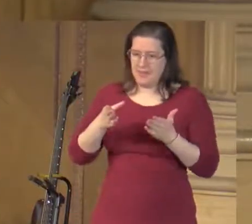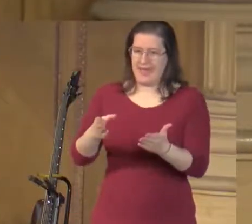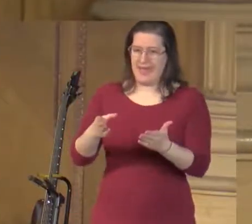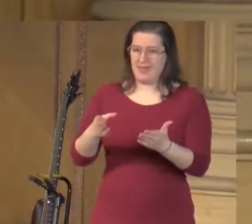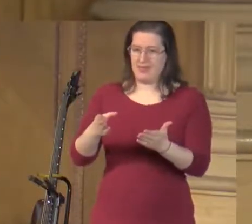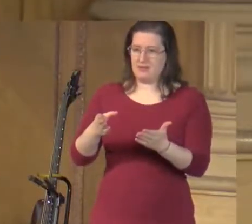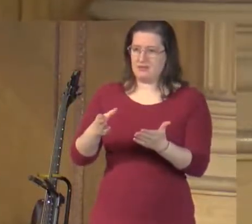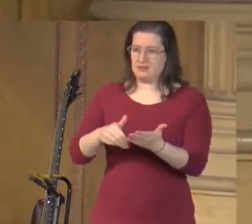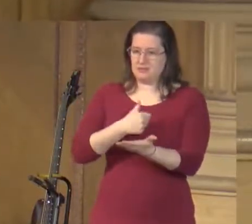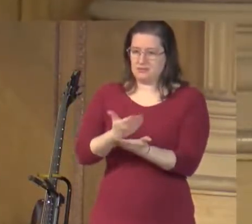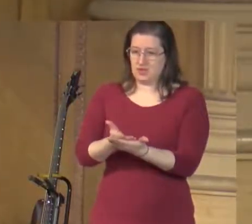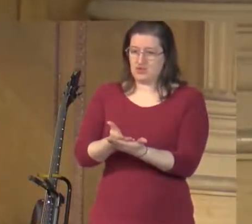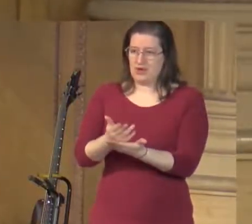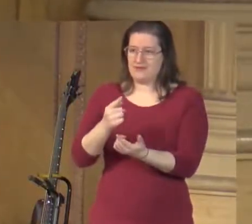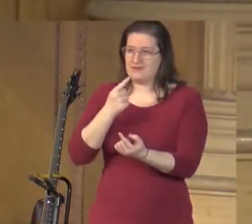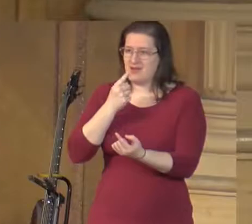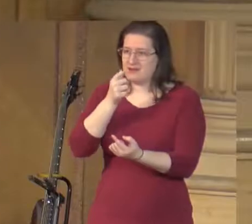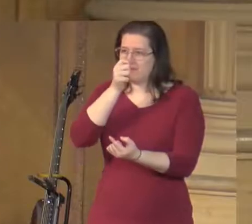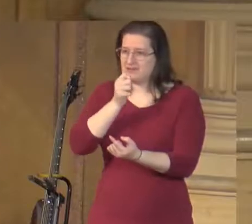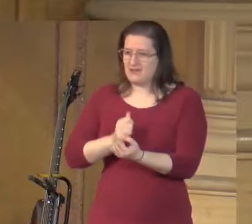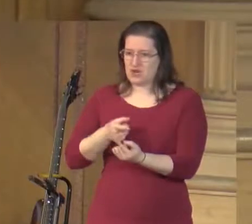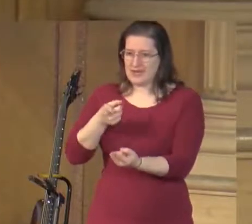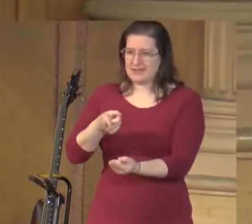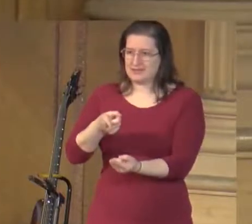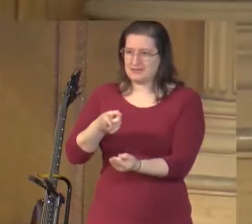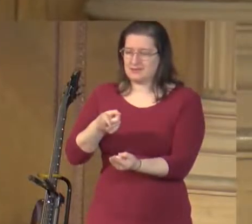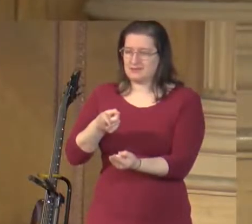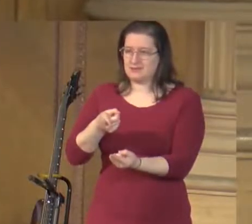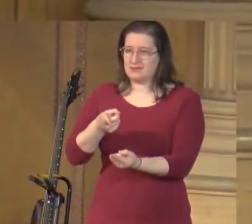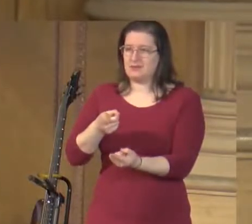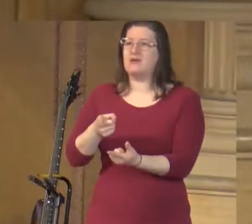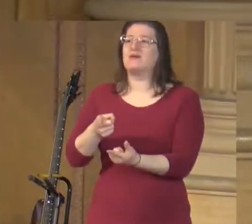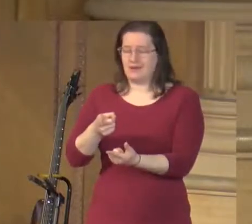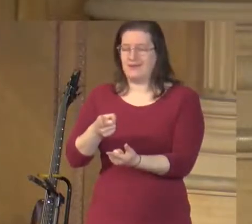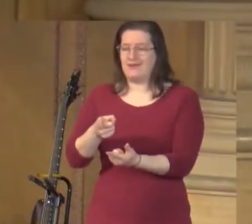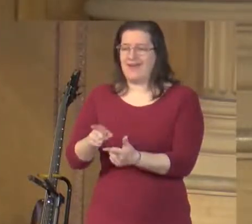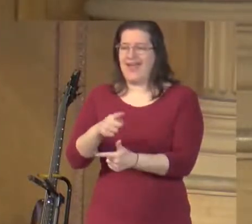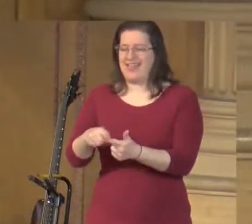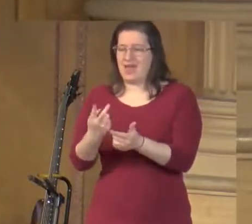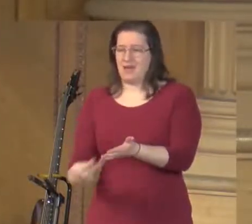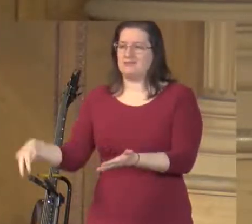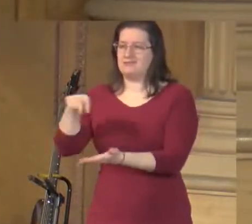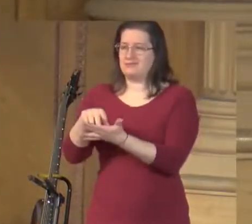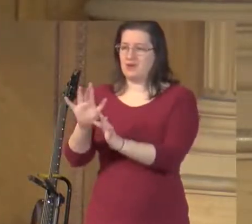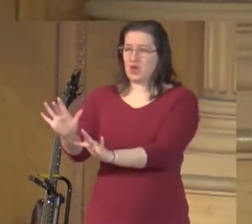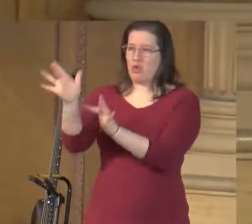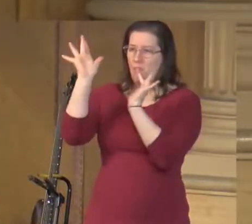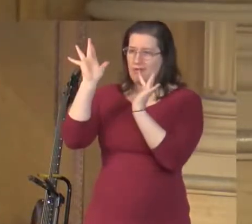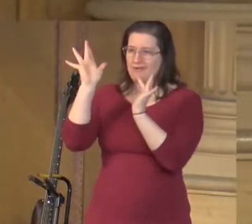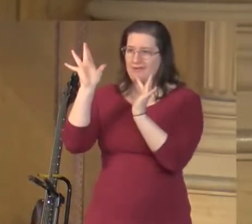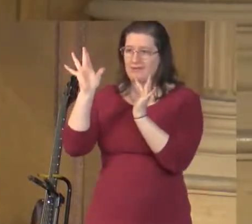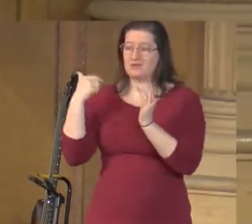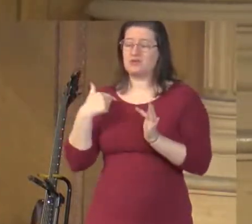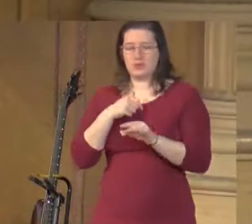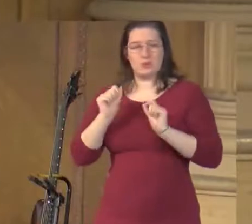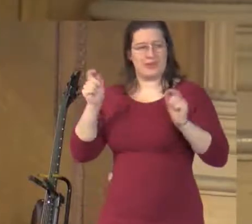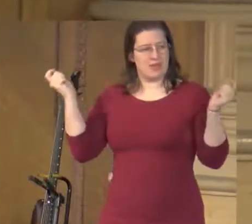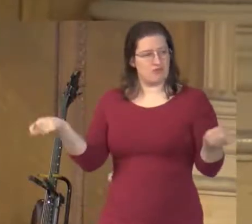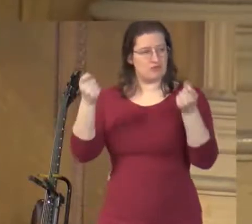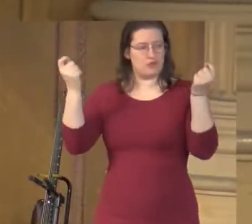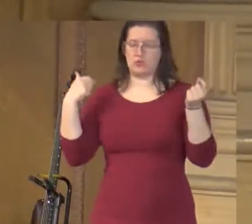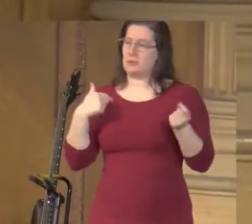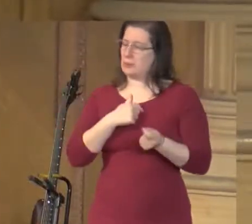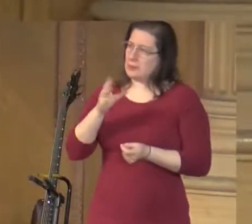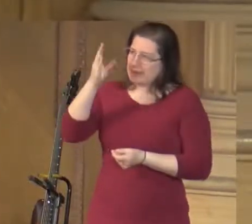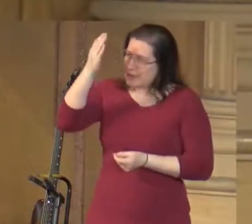And he says, but rejoice because that path we're on does end in glory. There is a resurrection